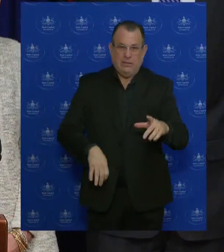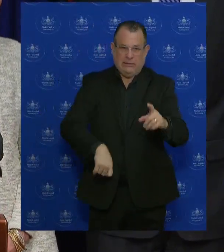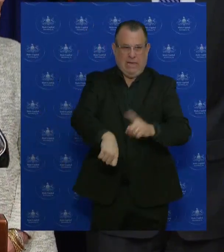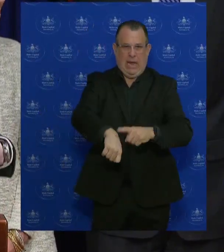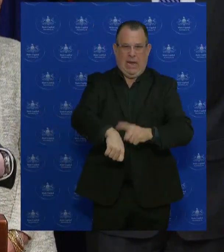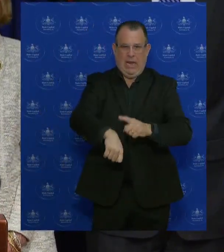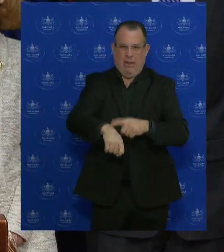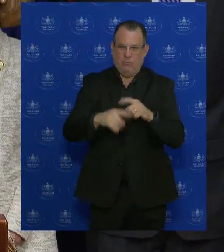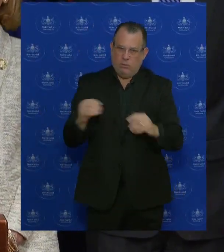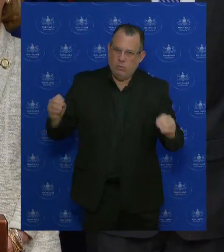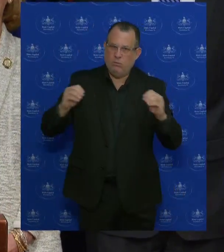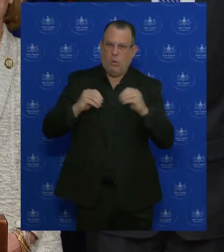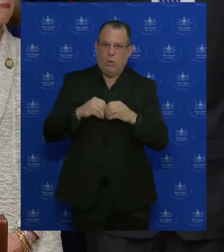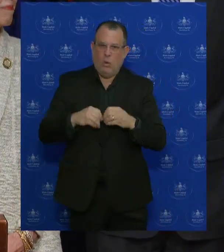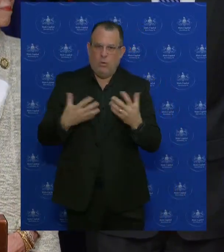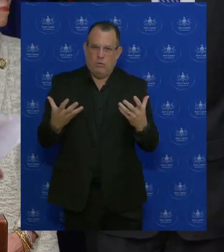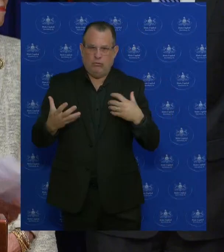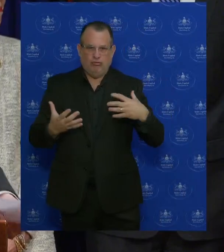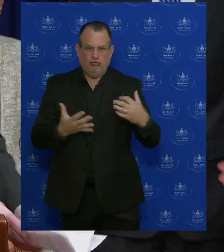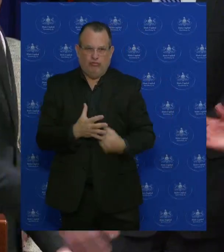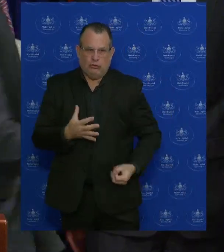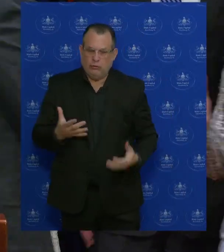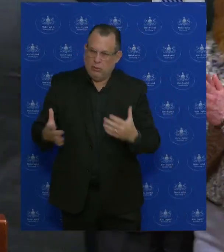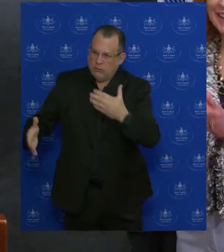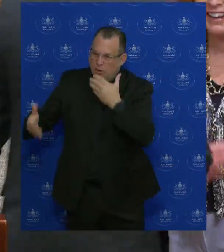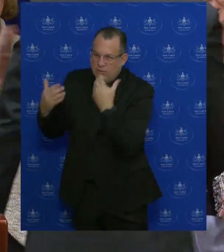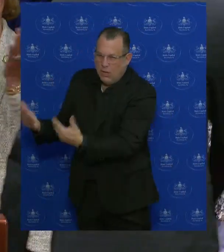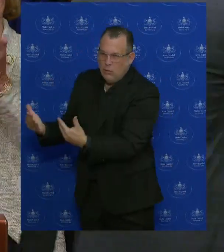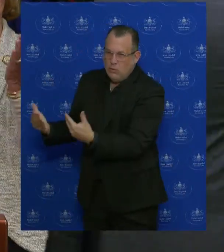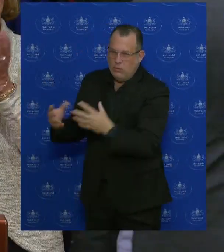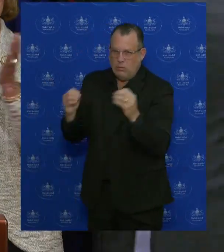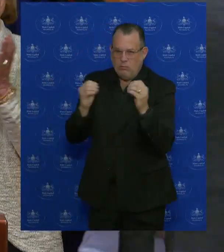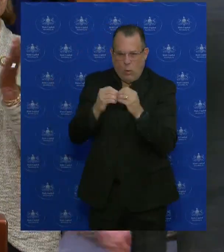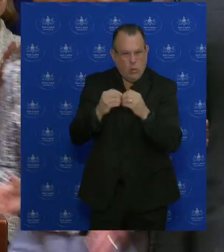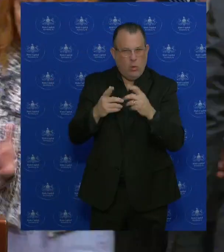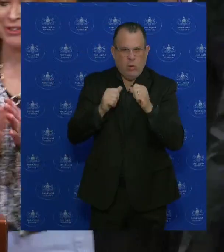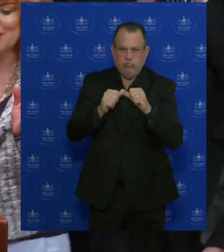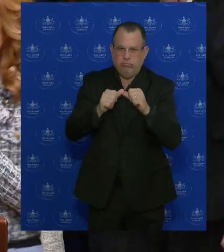me. Let's do some more work. Thank you. Some more good work together.